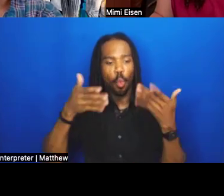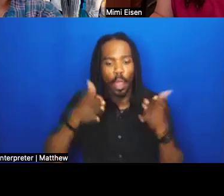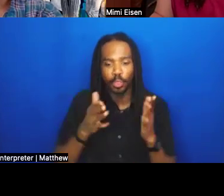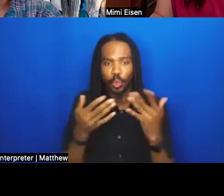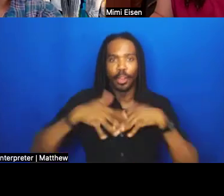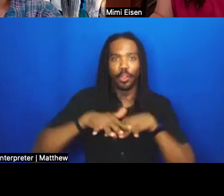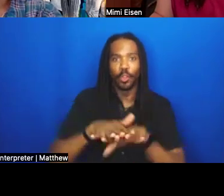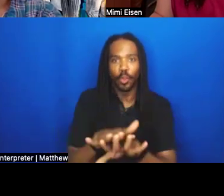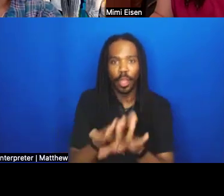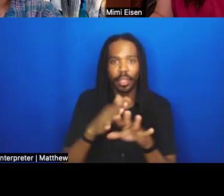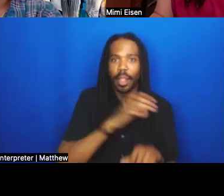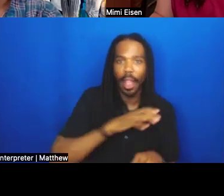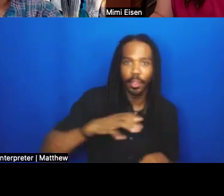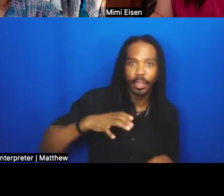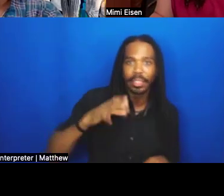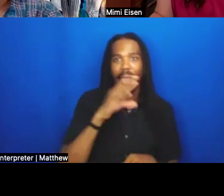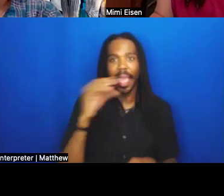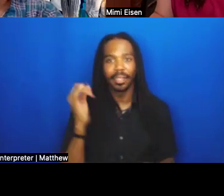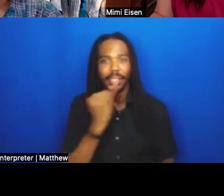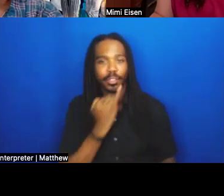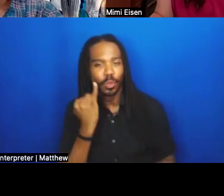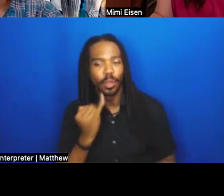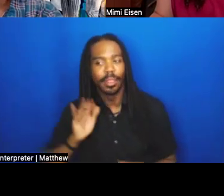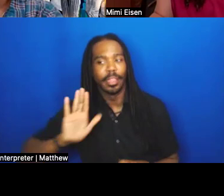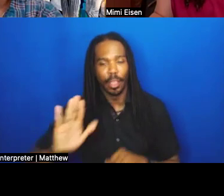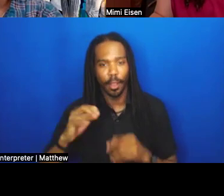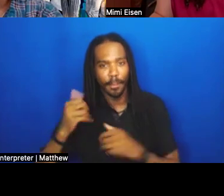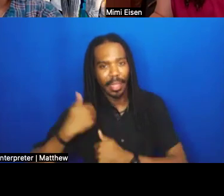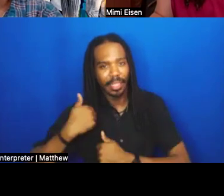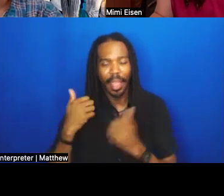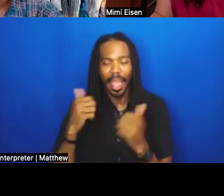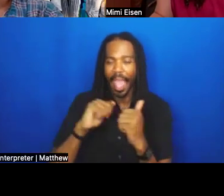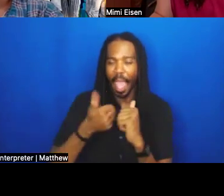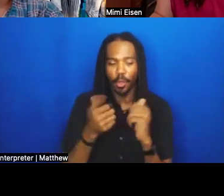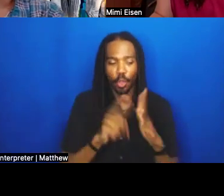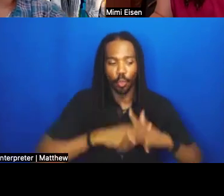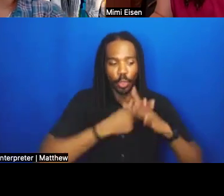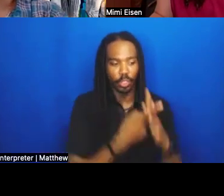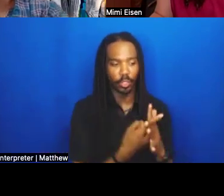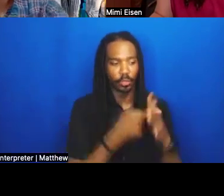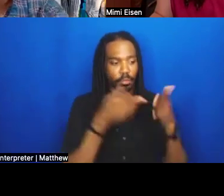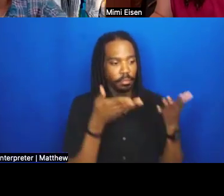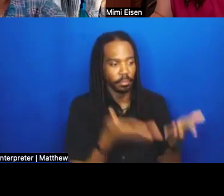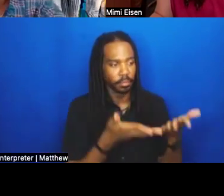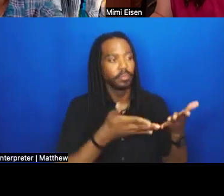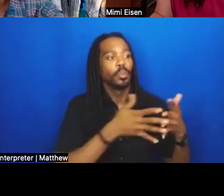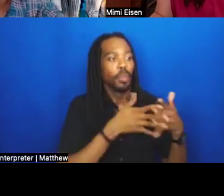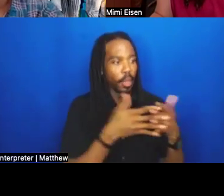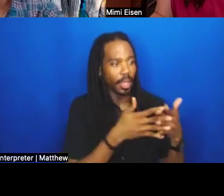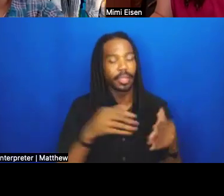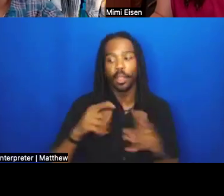learning a more complex picture of the origin of the United States and the origin of Israel help